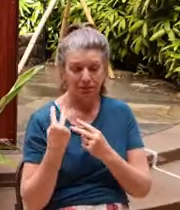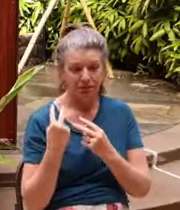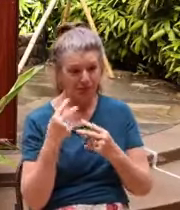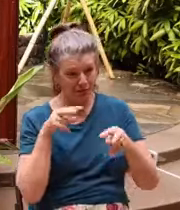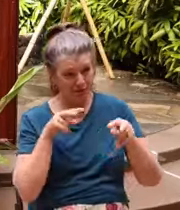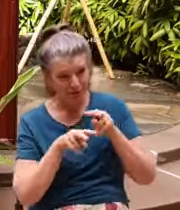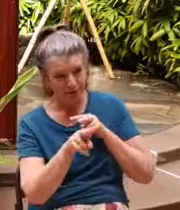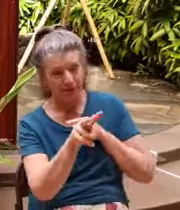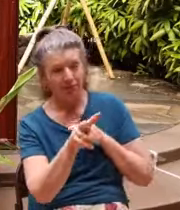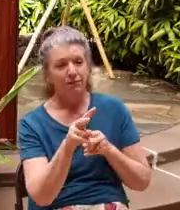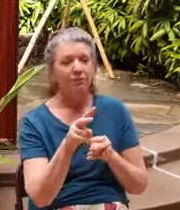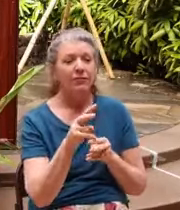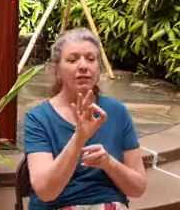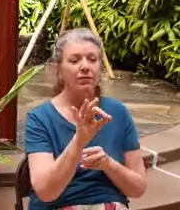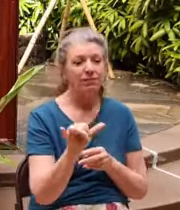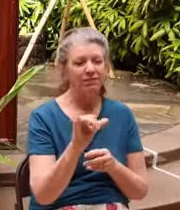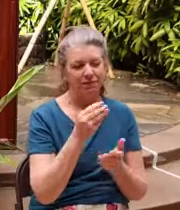24 budget.